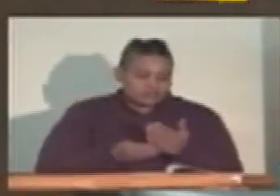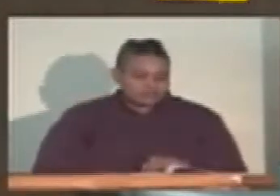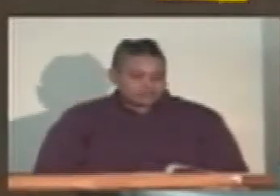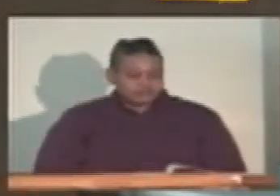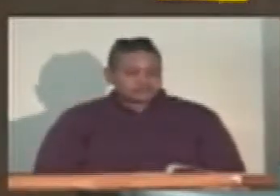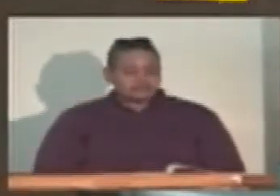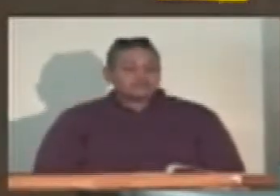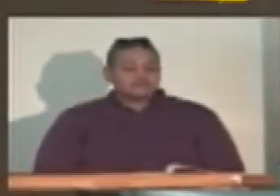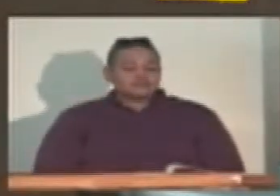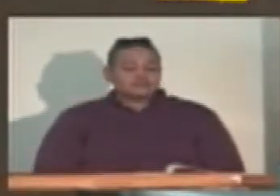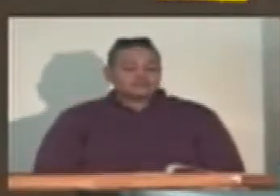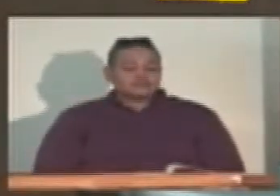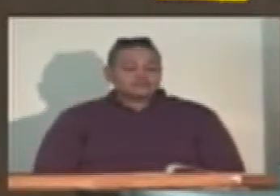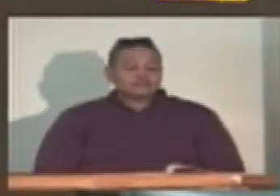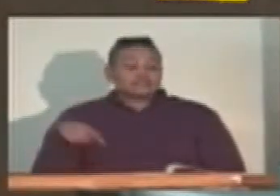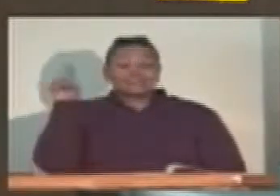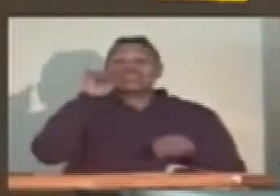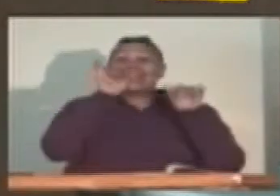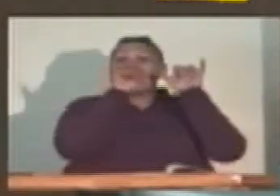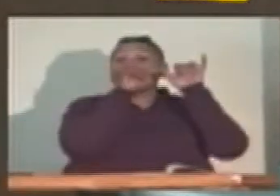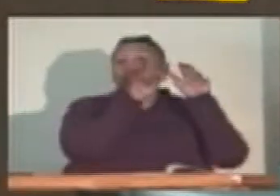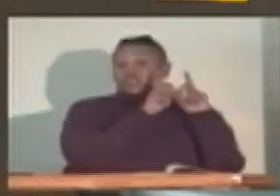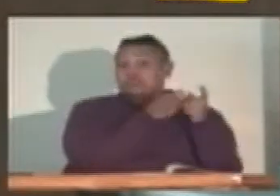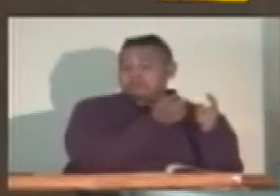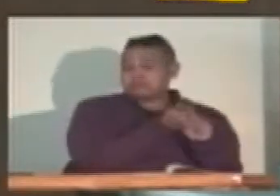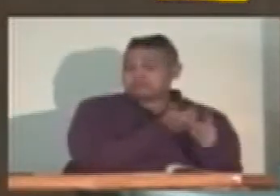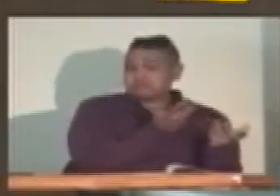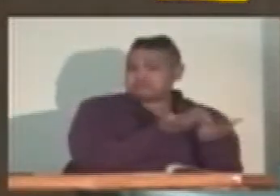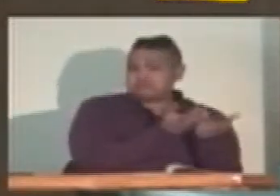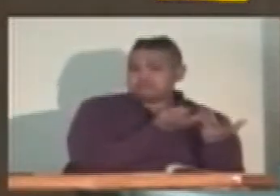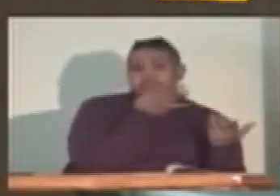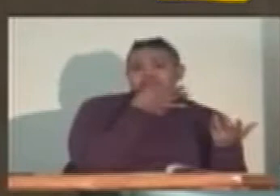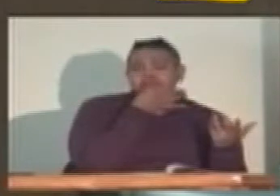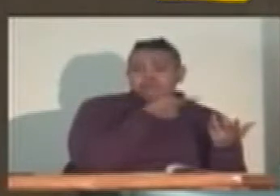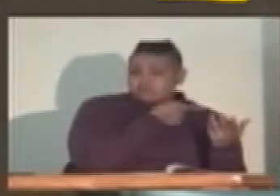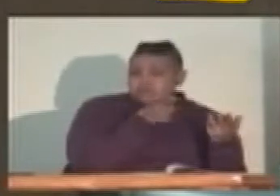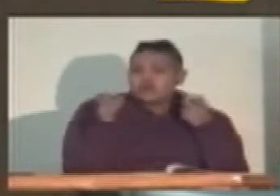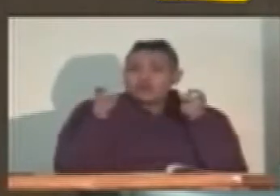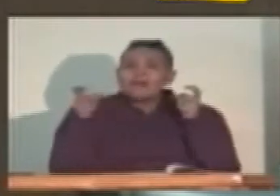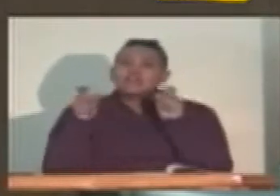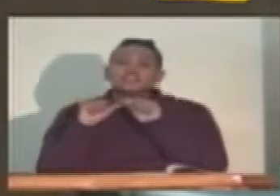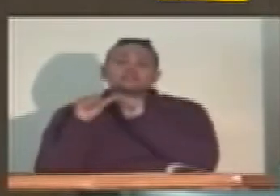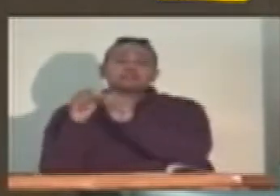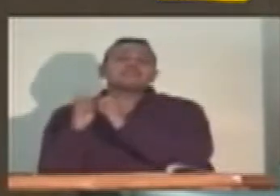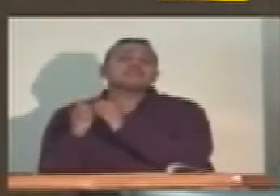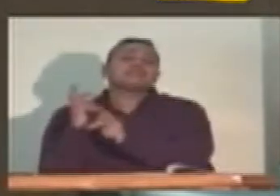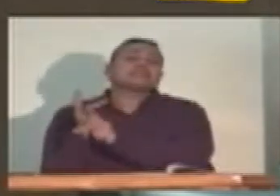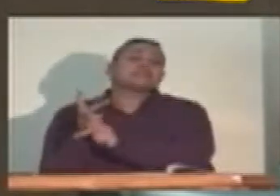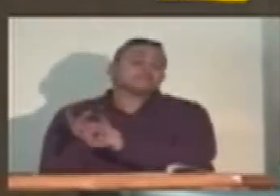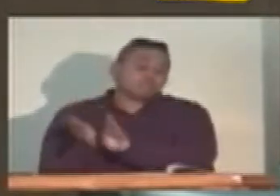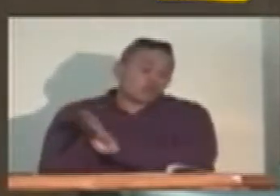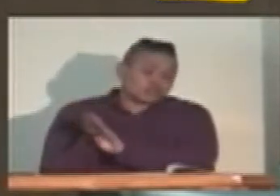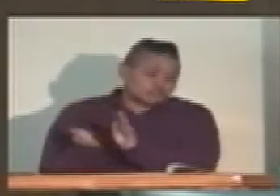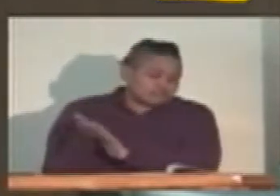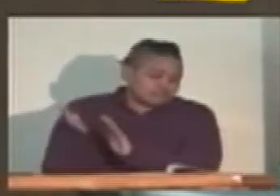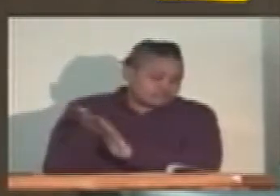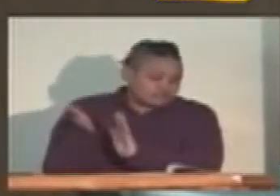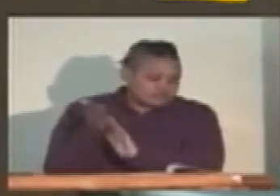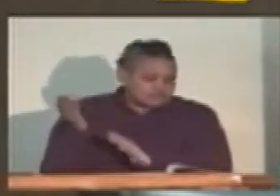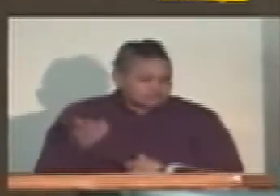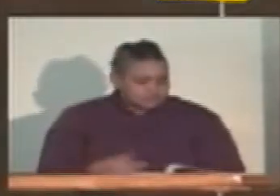Number two, is the engineering department equipped to manage the maintenance of these buses?